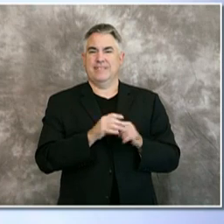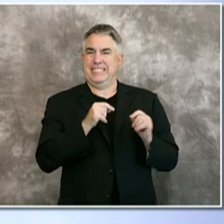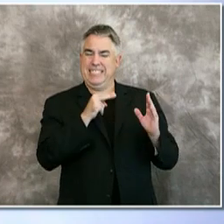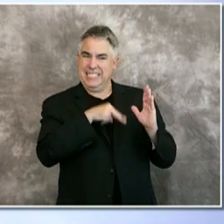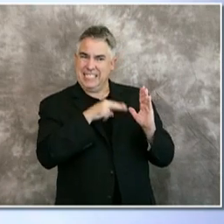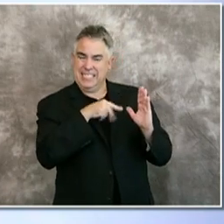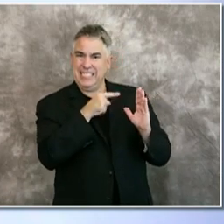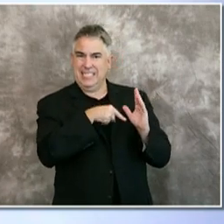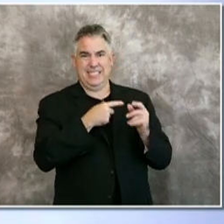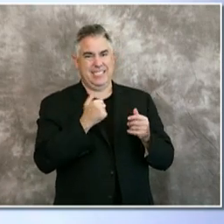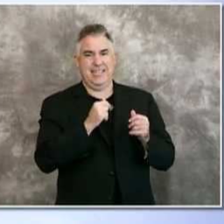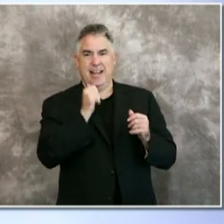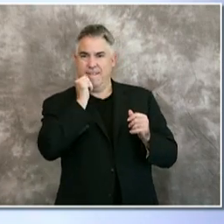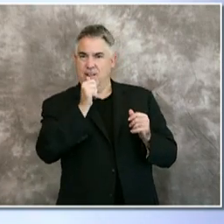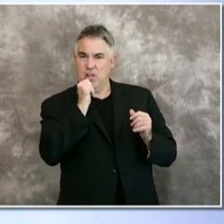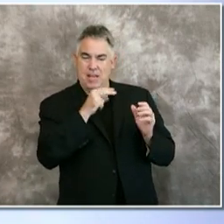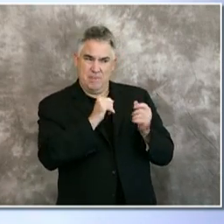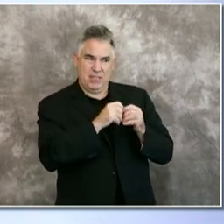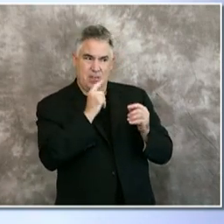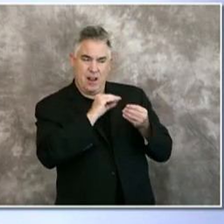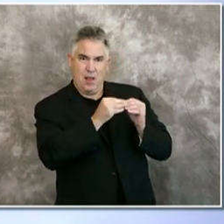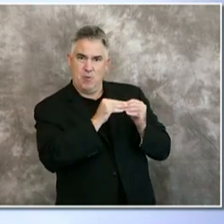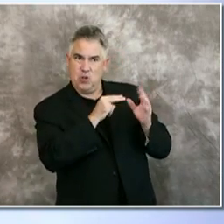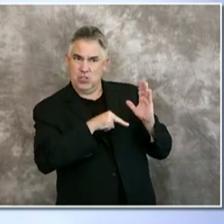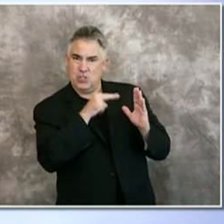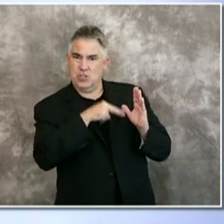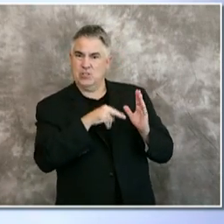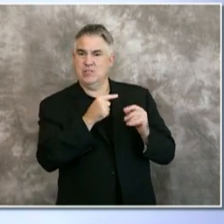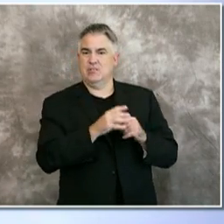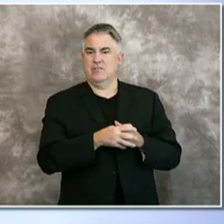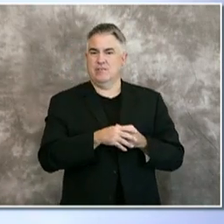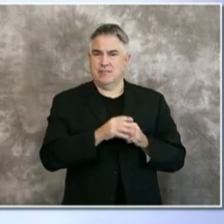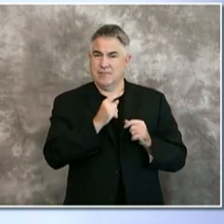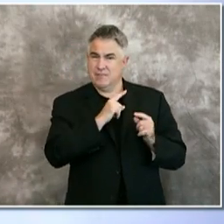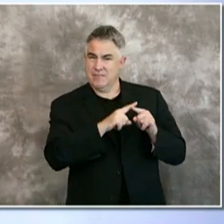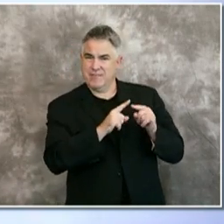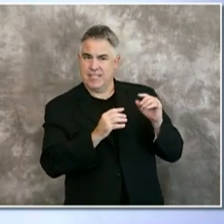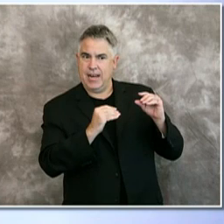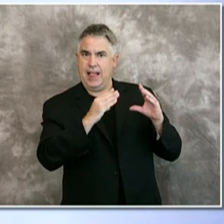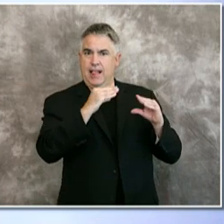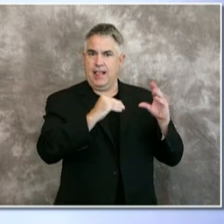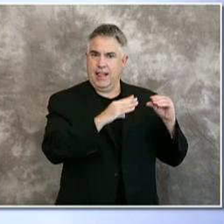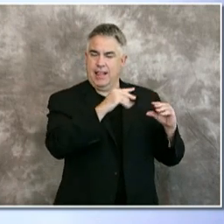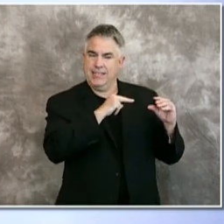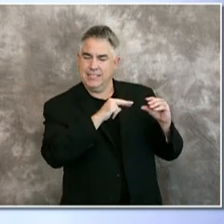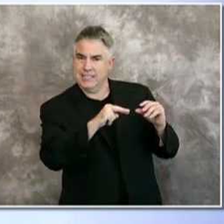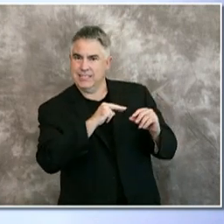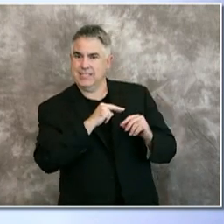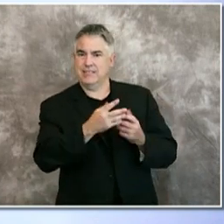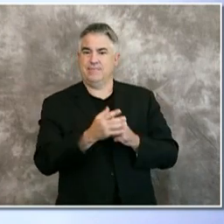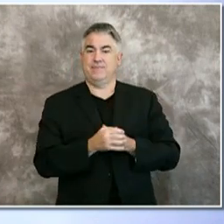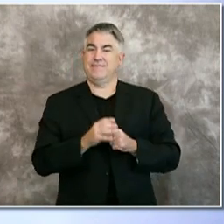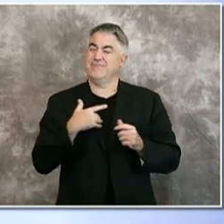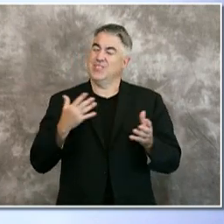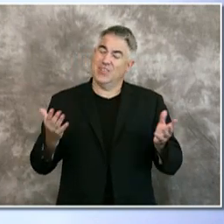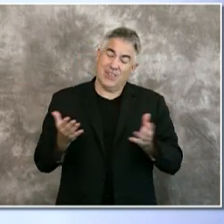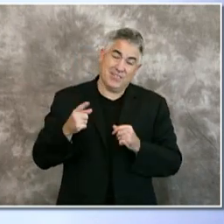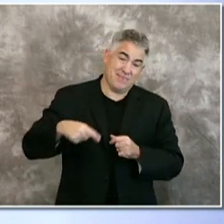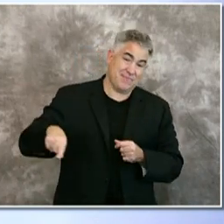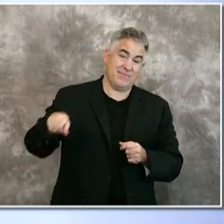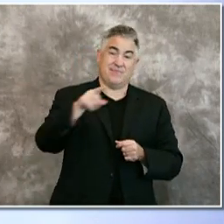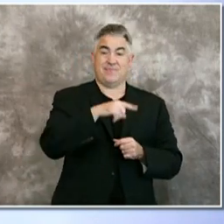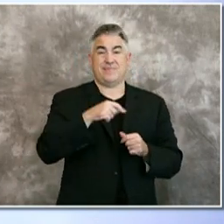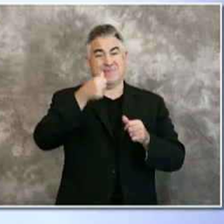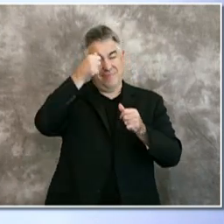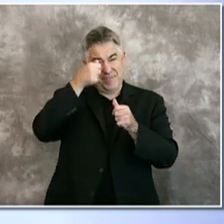day everything that we look at and we see, and we will, of course, continue to urge the public to be mindful